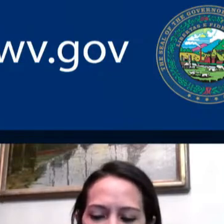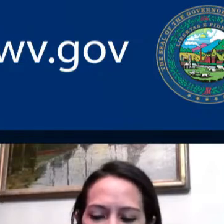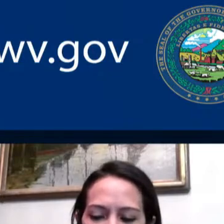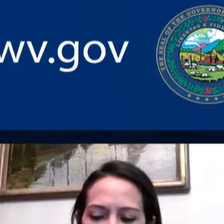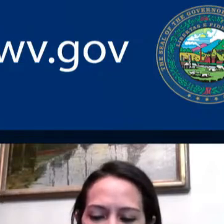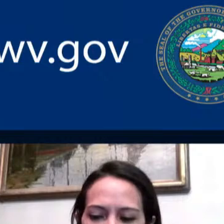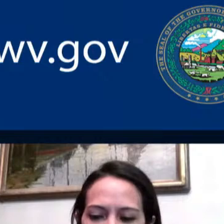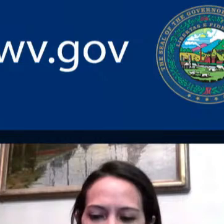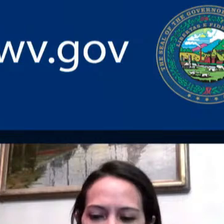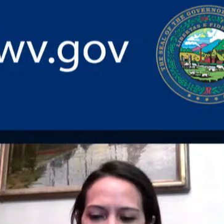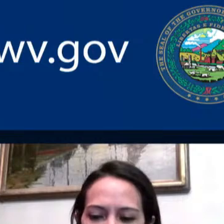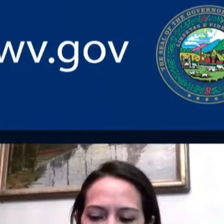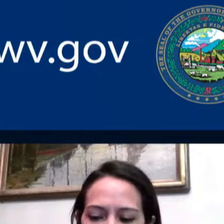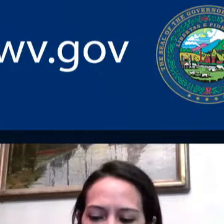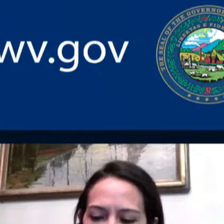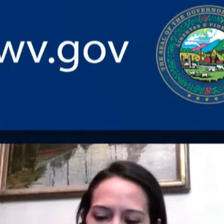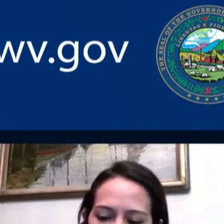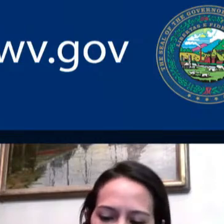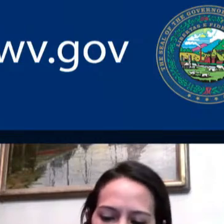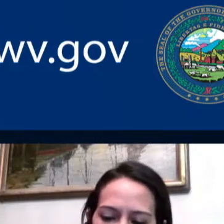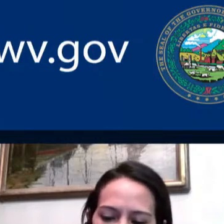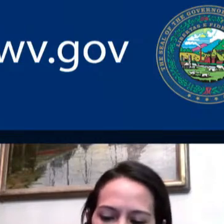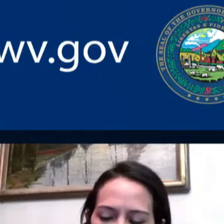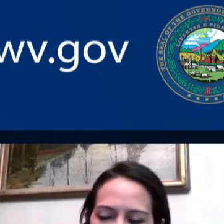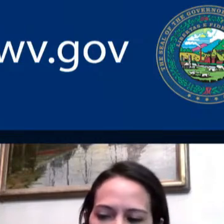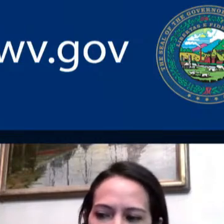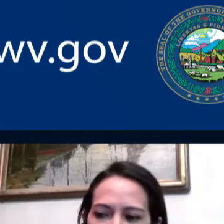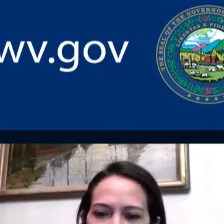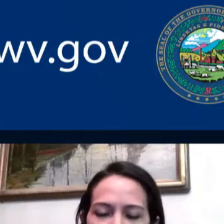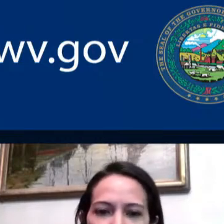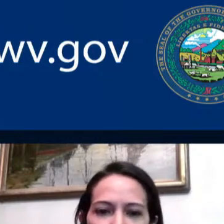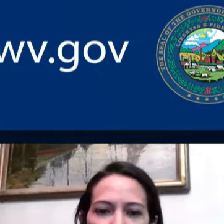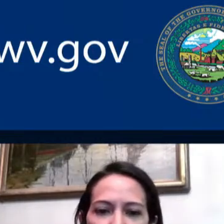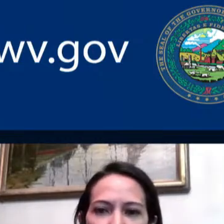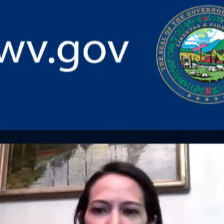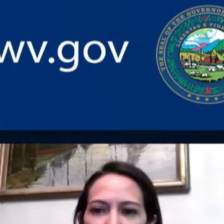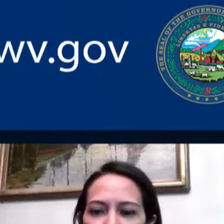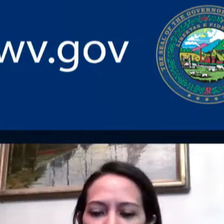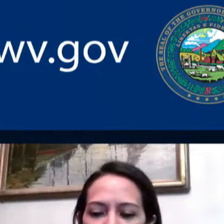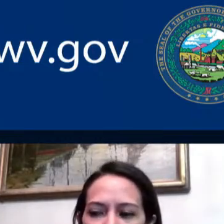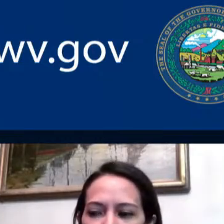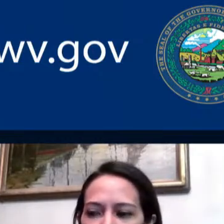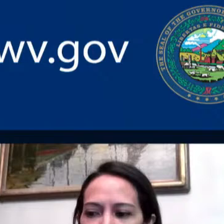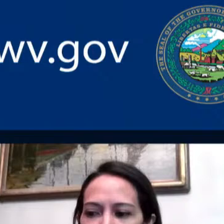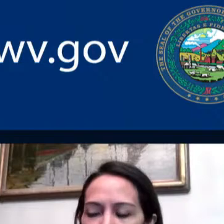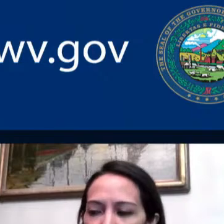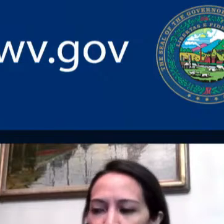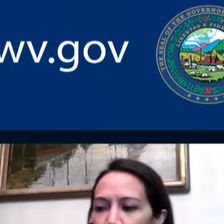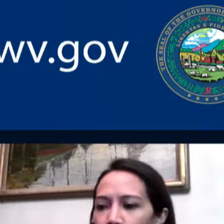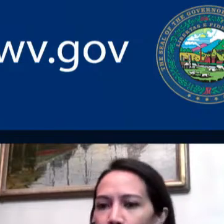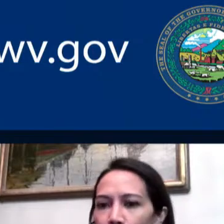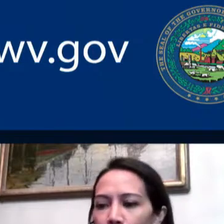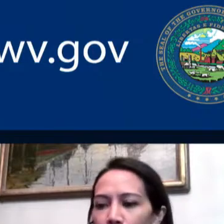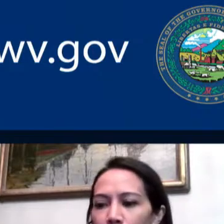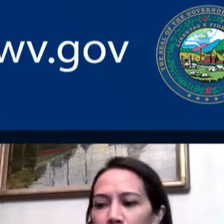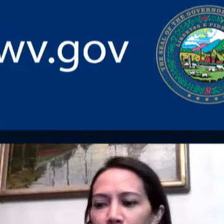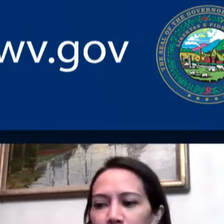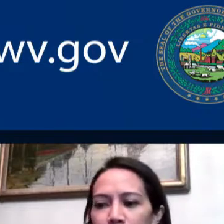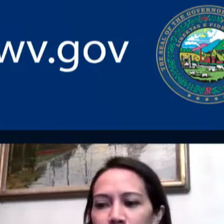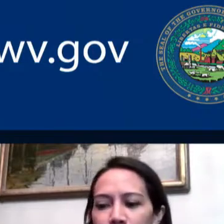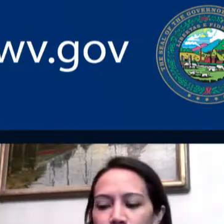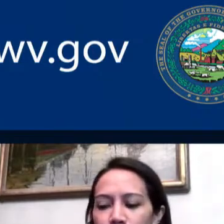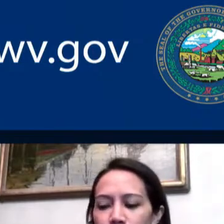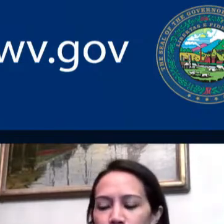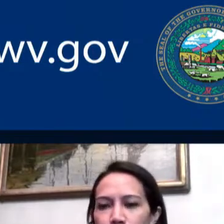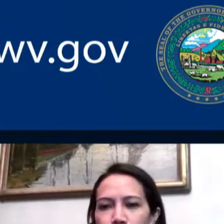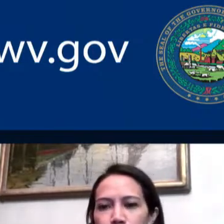our Joint Interagency Task Force, had a prior engagement today. He will rejoin us next week. We'll now go to questions from members of the media. The first today from Charles Young with WV